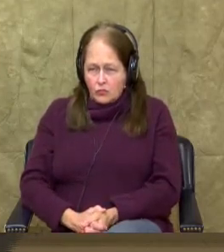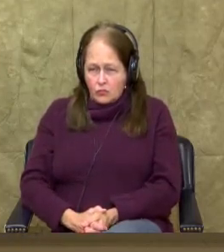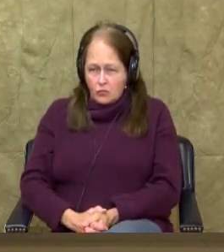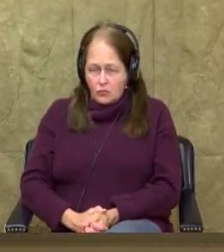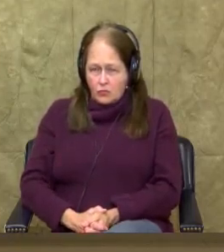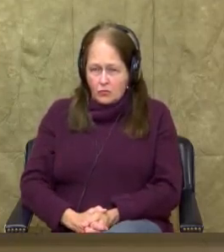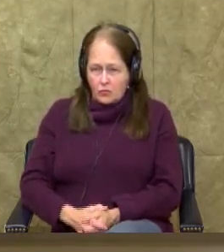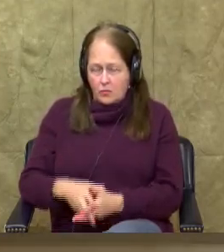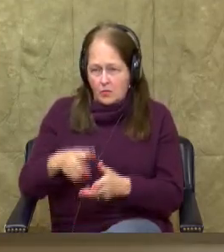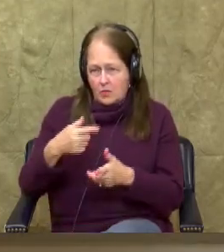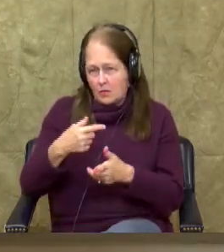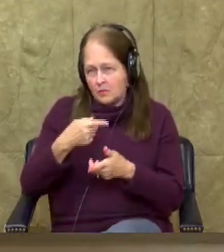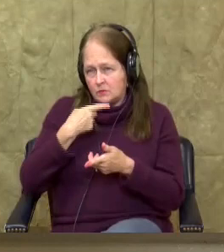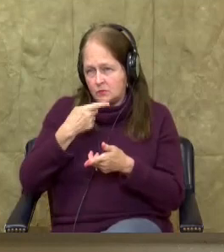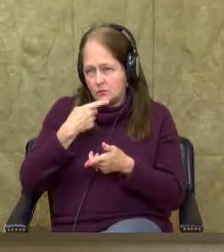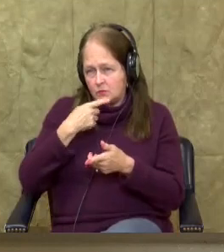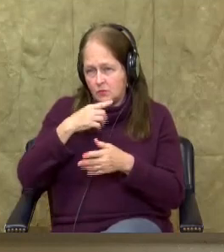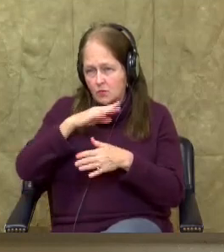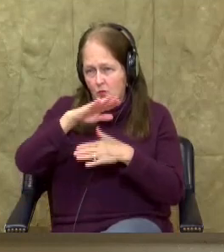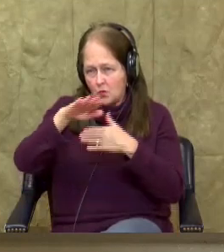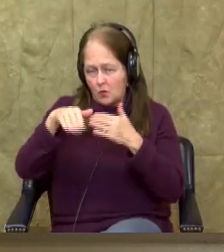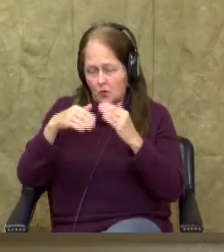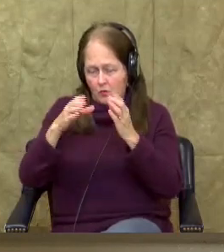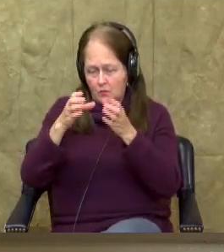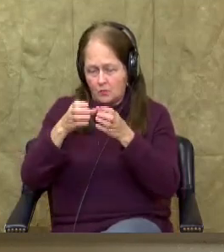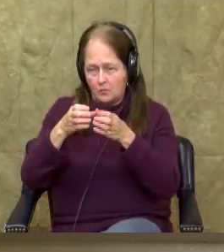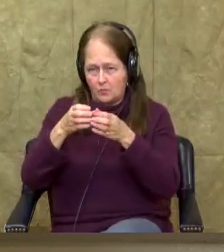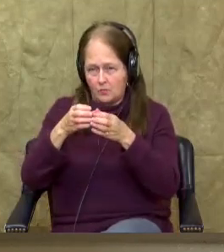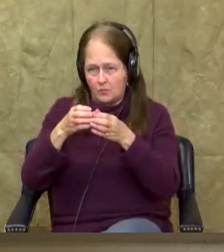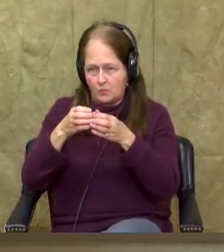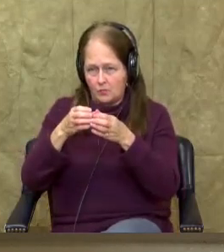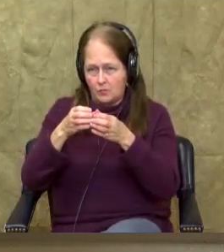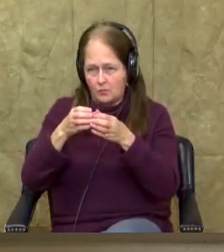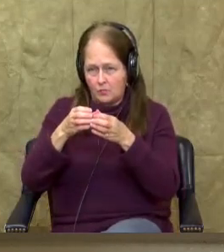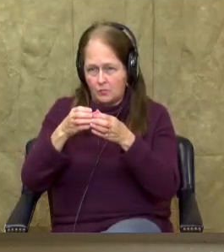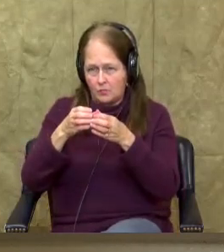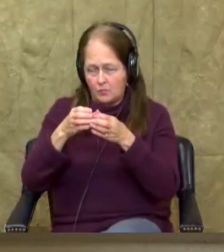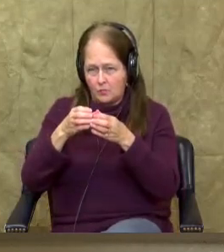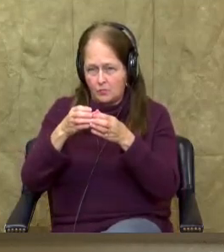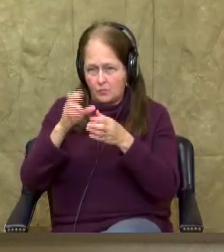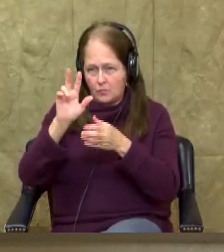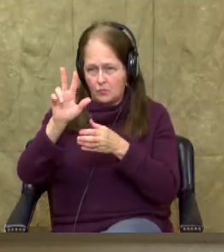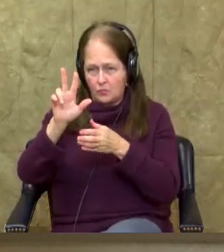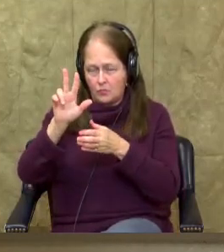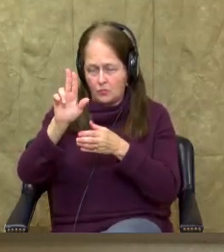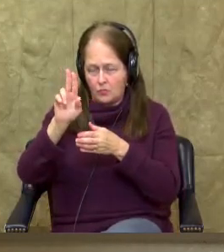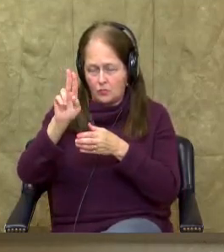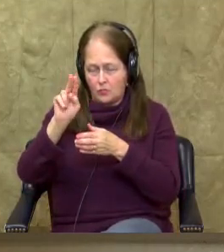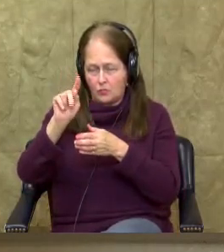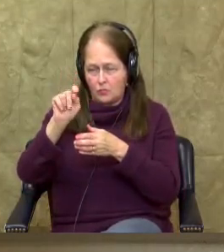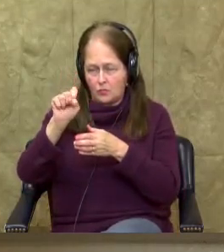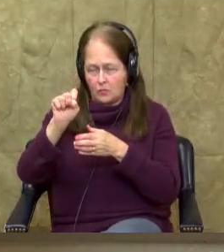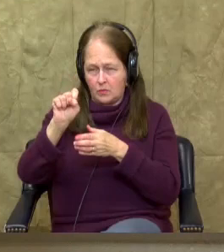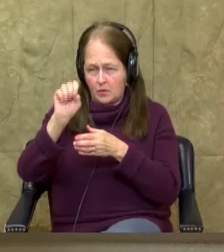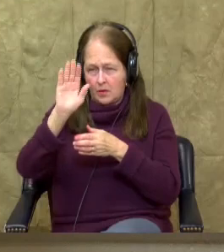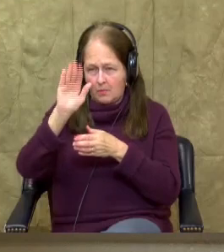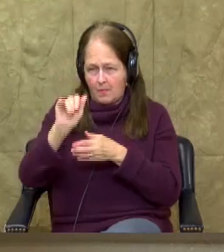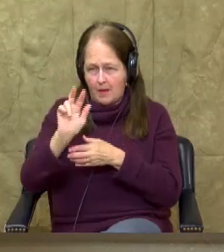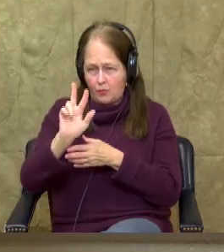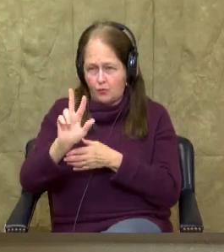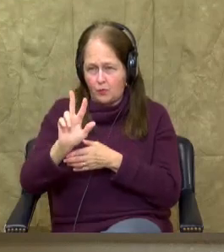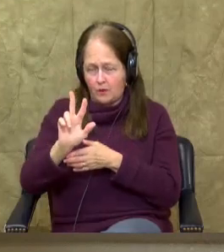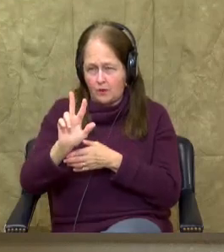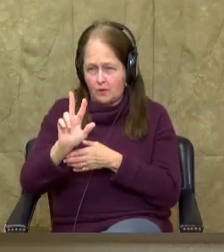So let's say that I made the whole thing, okay? And it's 3 units by 3